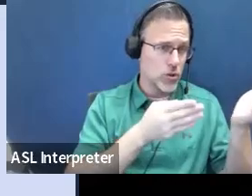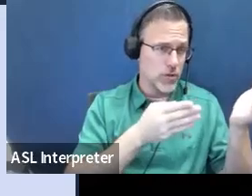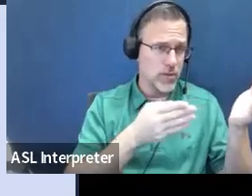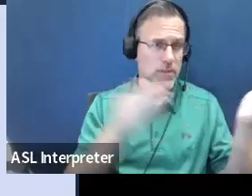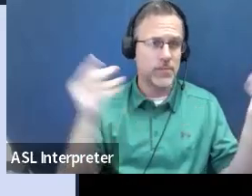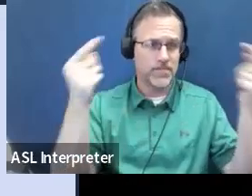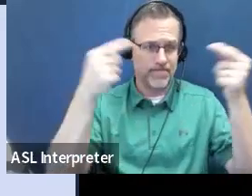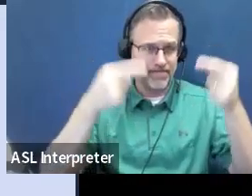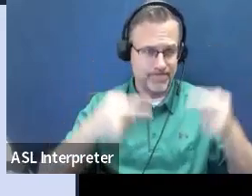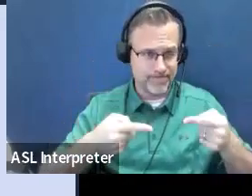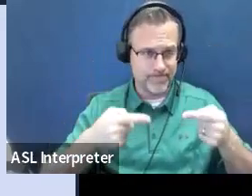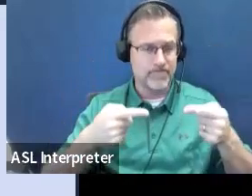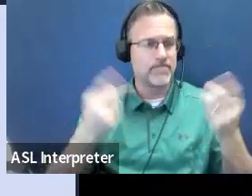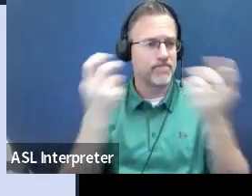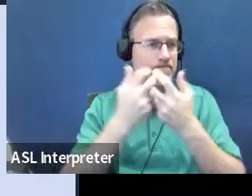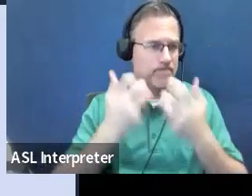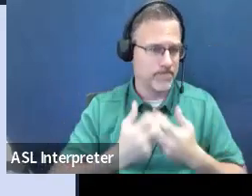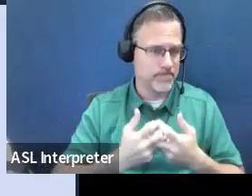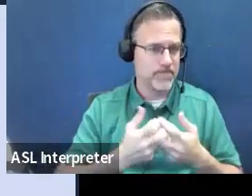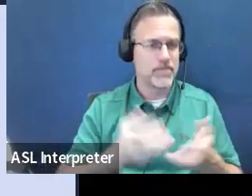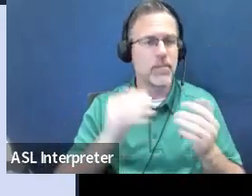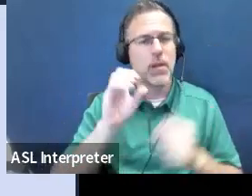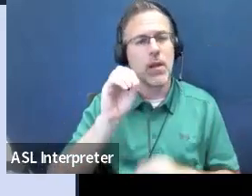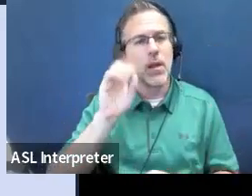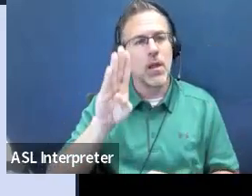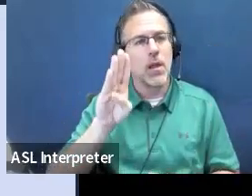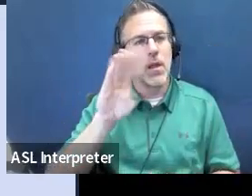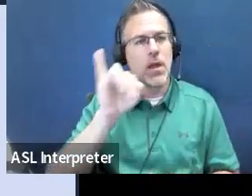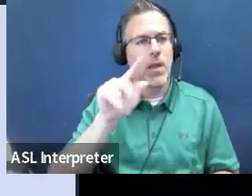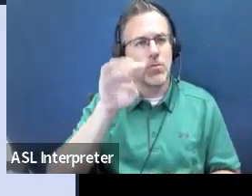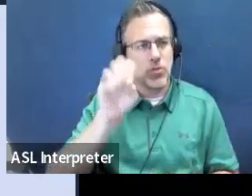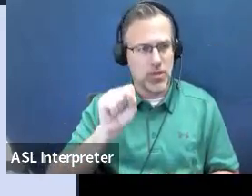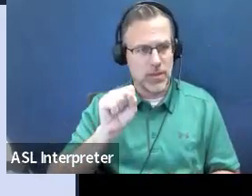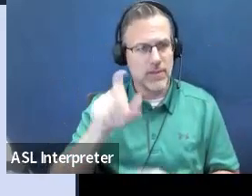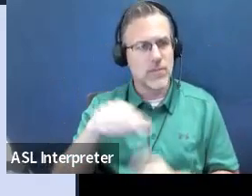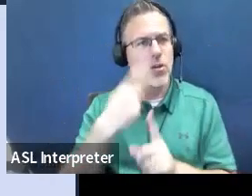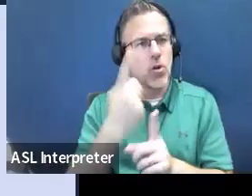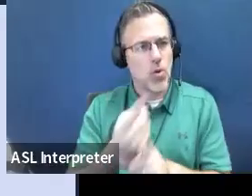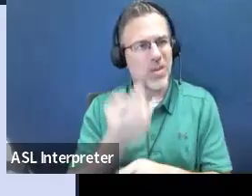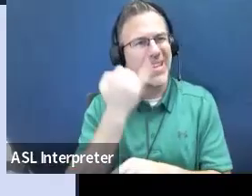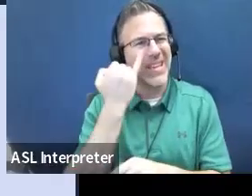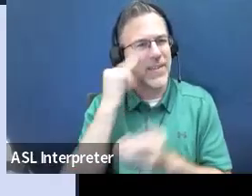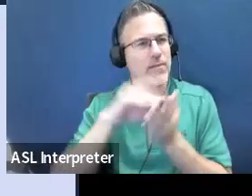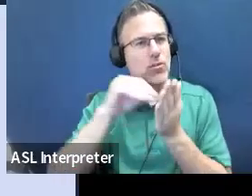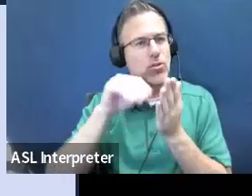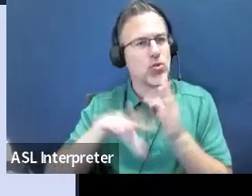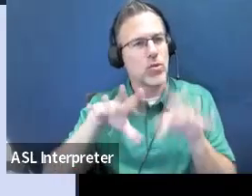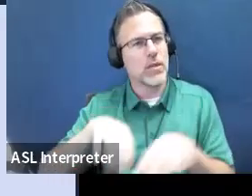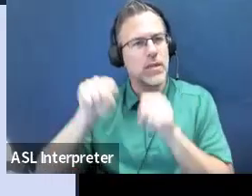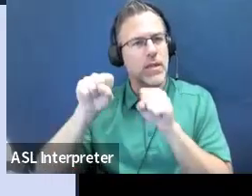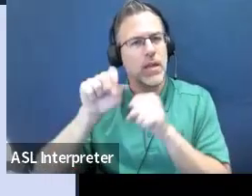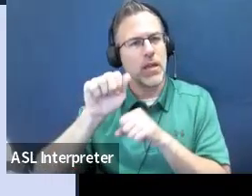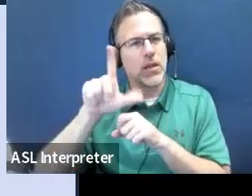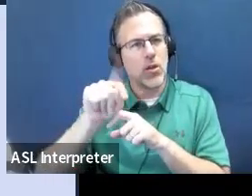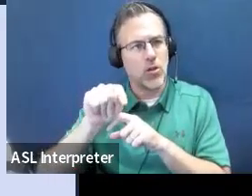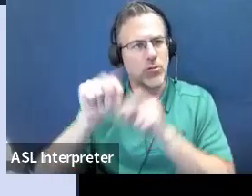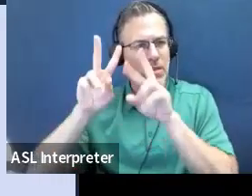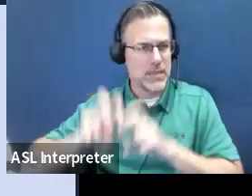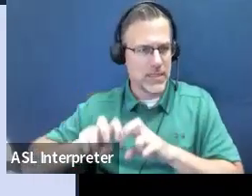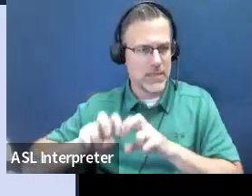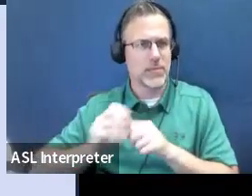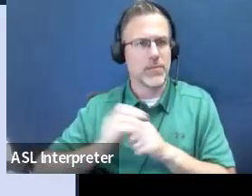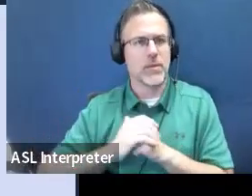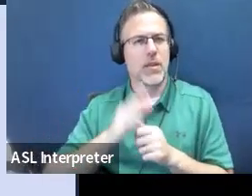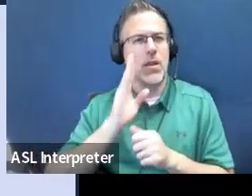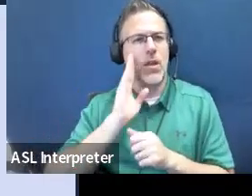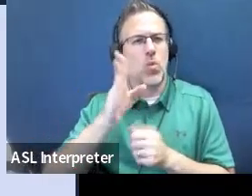again, objectives you can see is here, and that's only if the student is going to participate in the alternate assessment. So we'll talk more